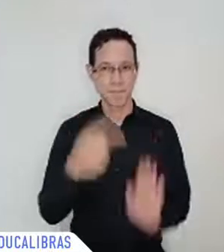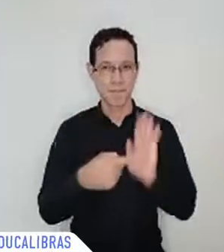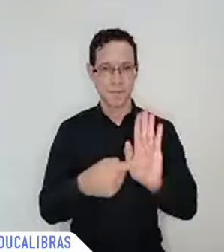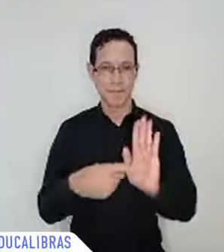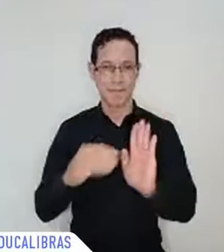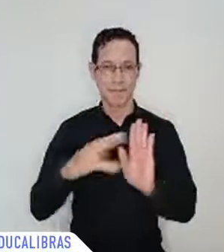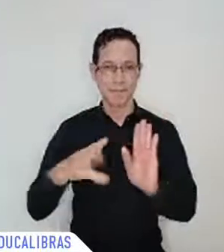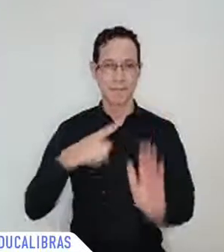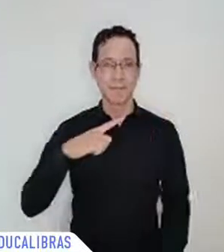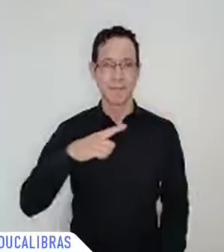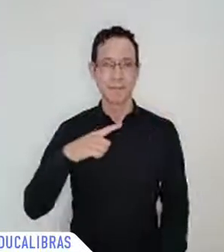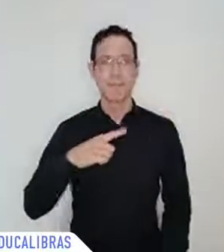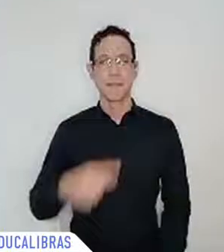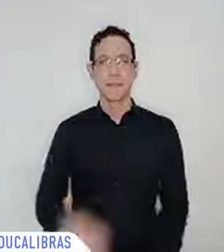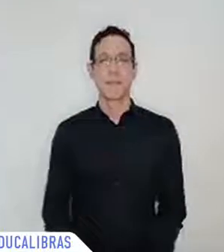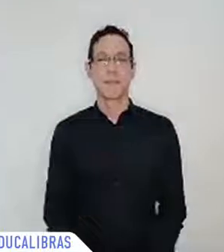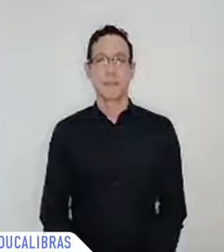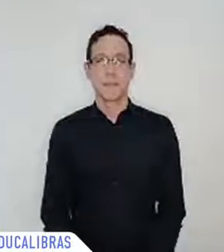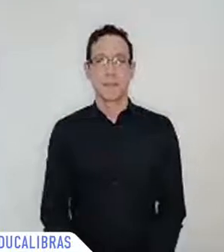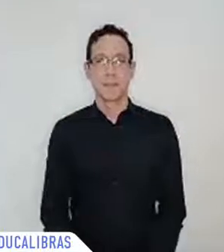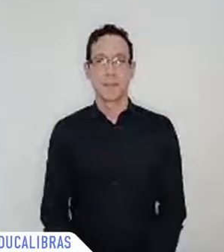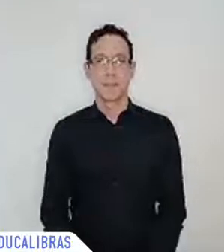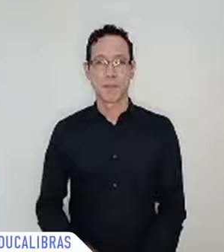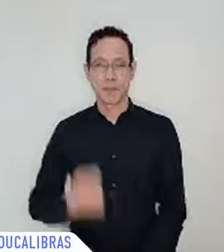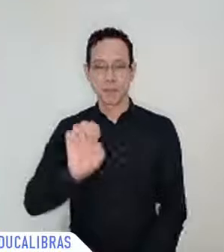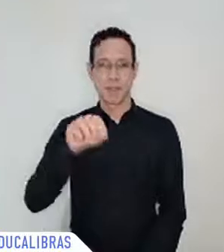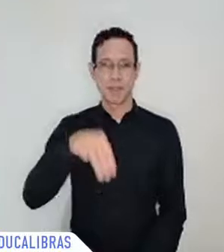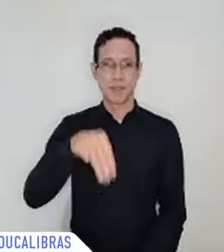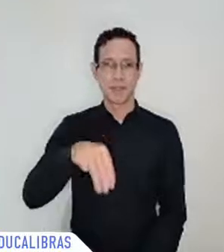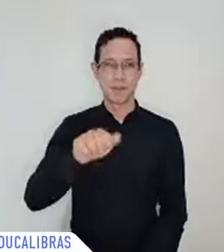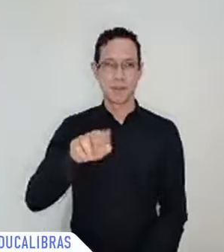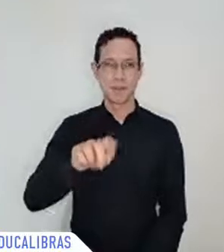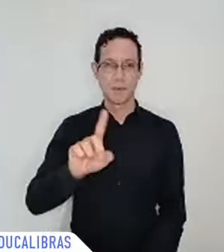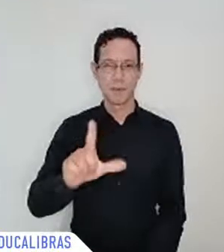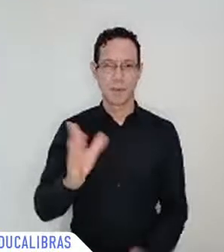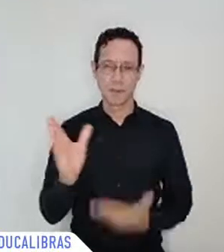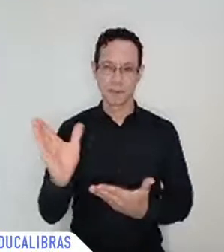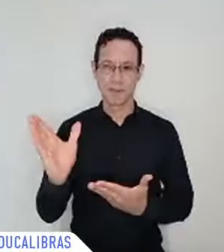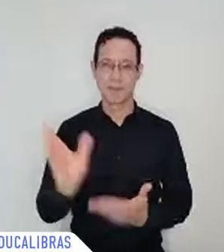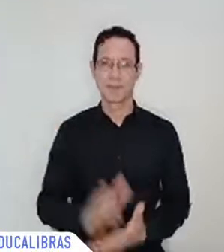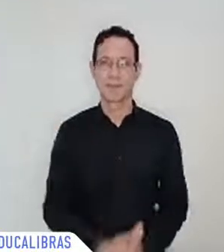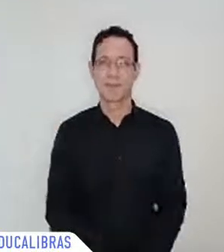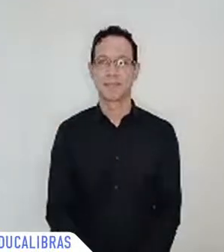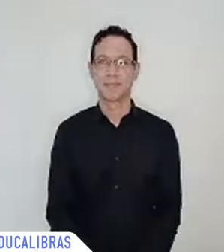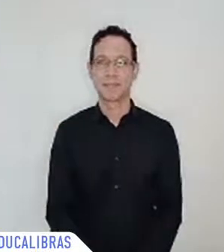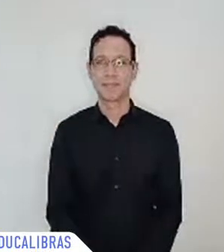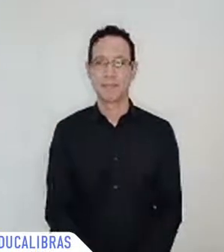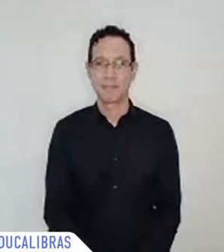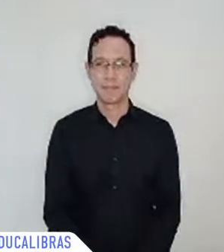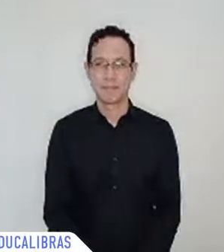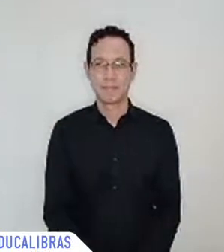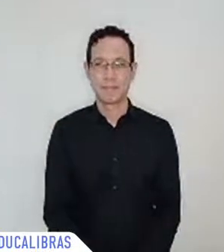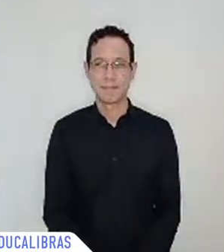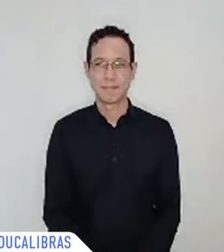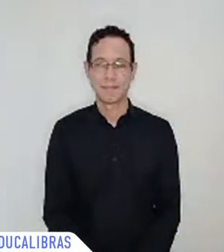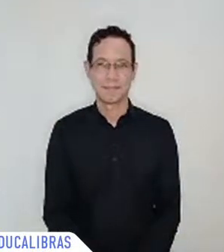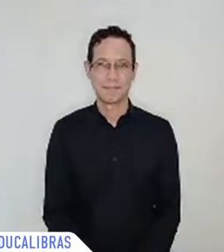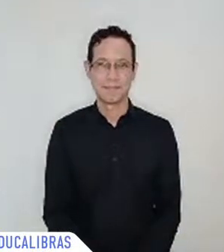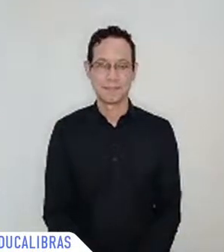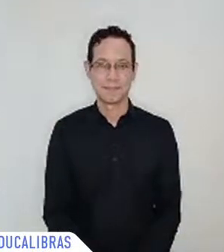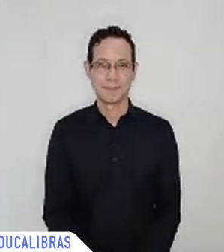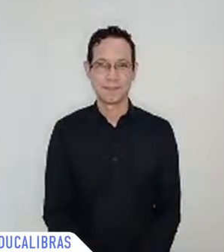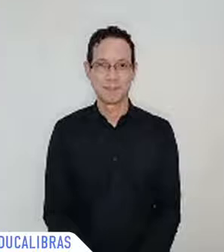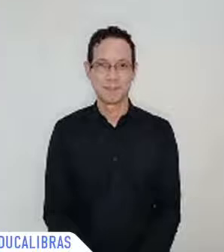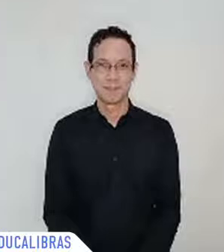and will complement what you have recommended. So I'm going to give the floor